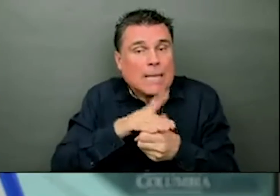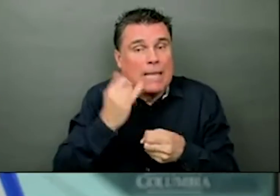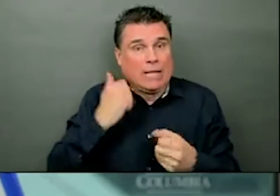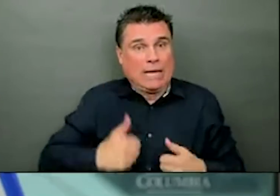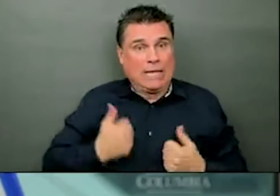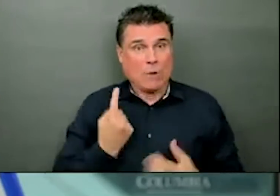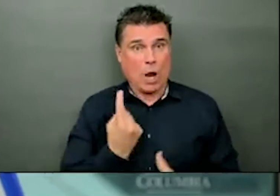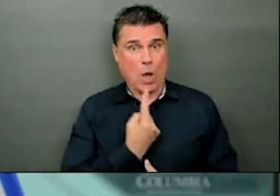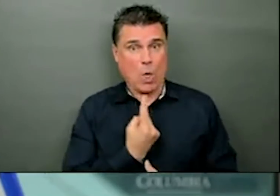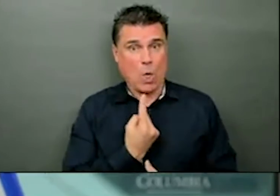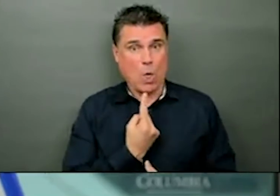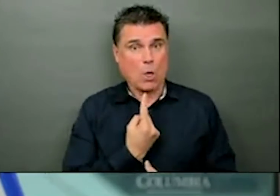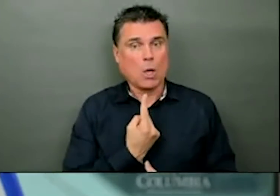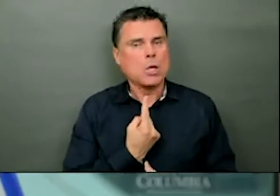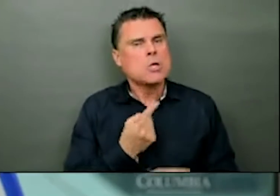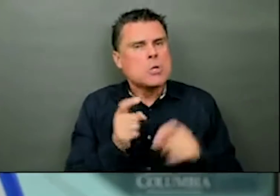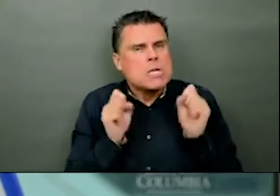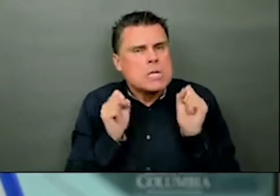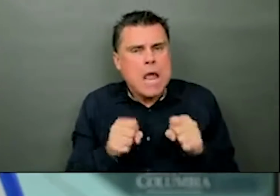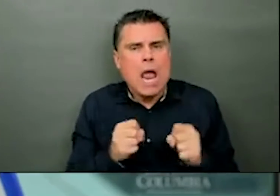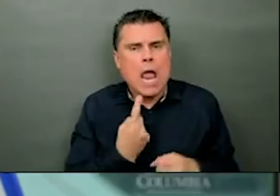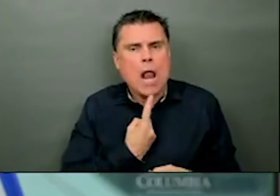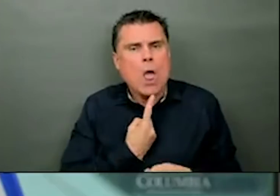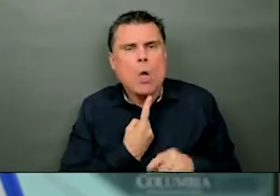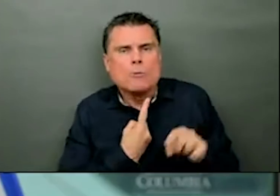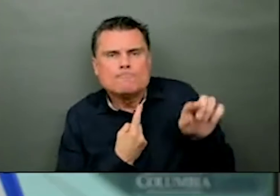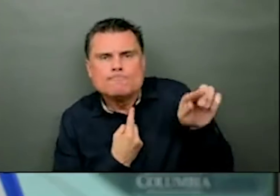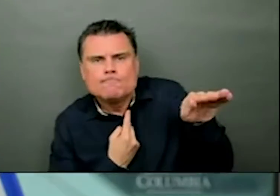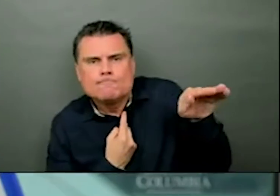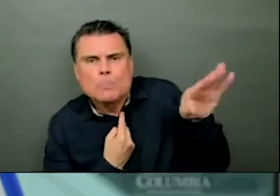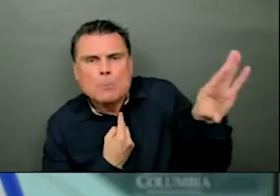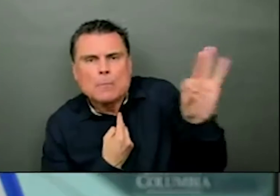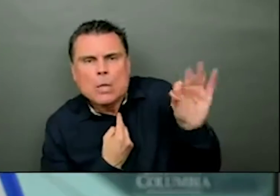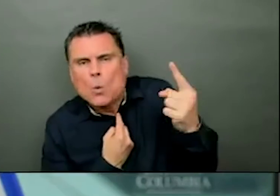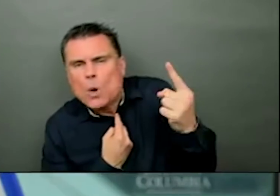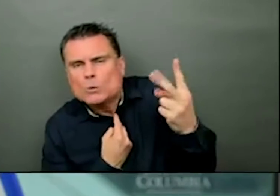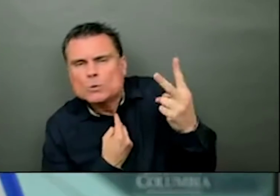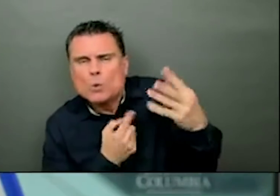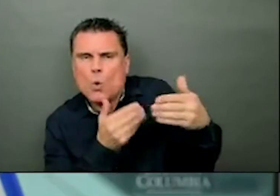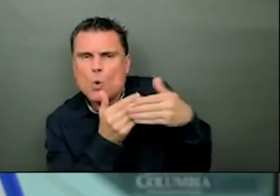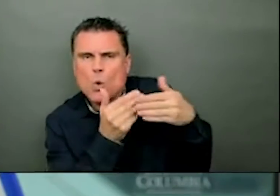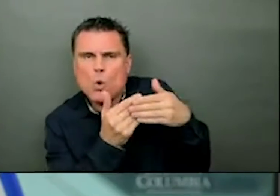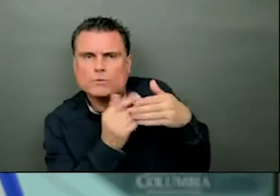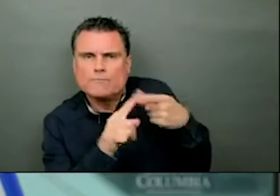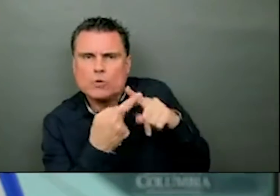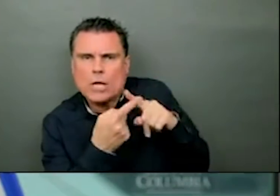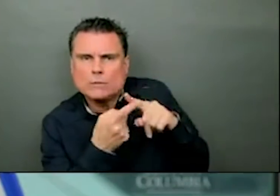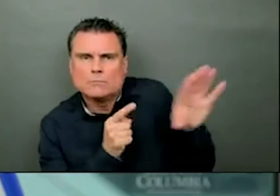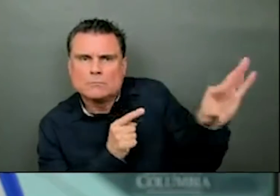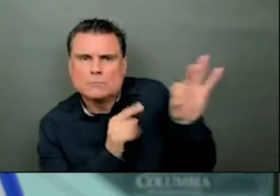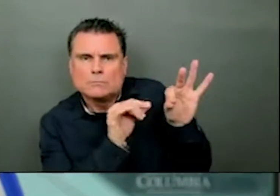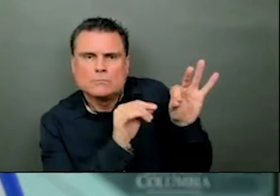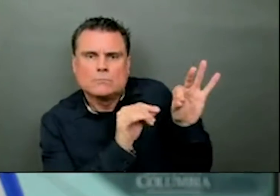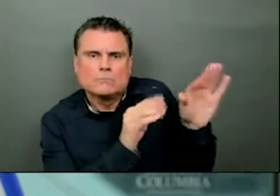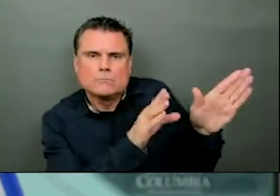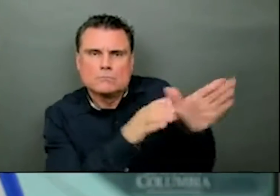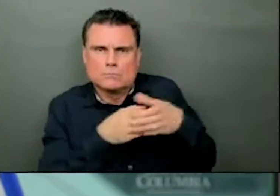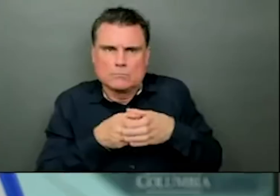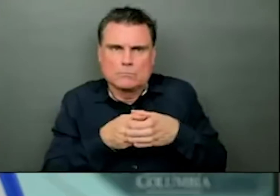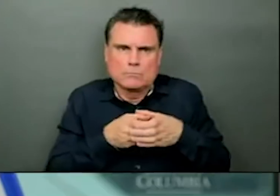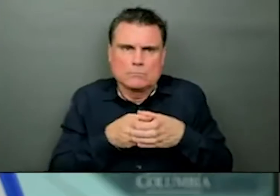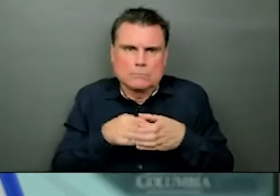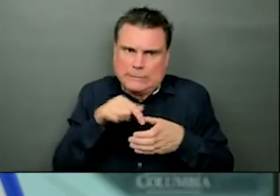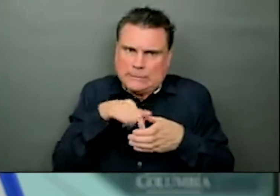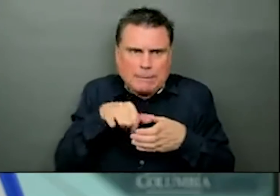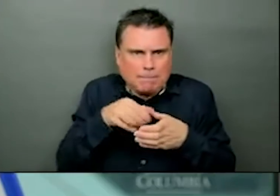You see that in the numbers today. So for us, it's essential travel only. Low risk is where we need to be, and staying